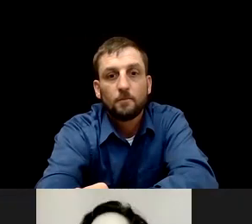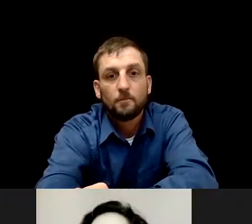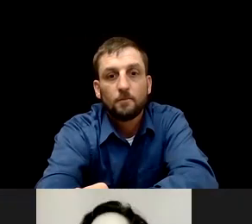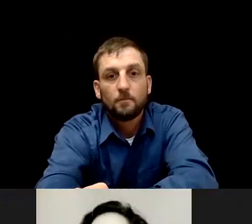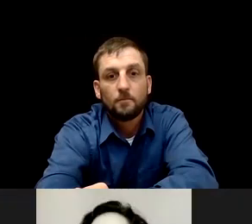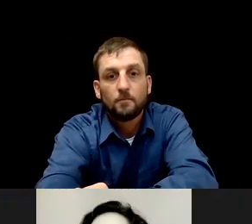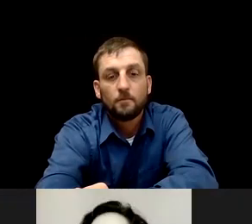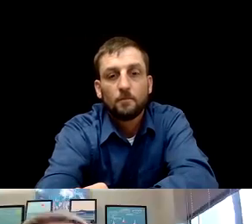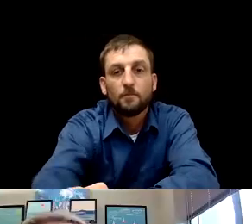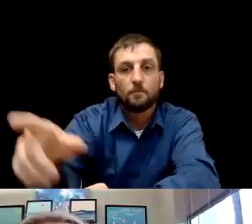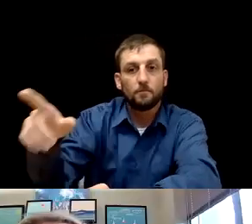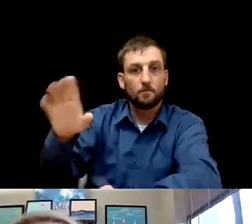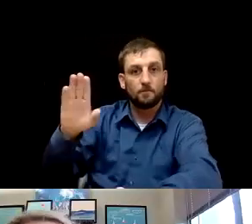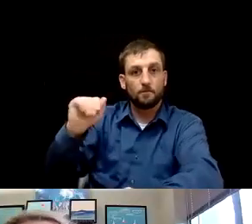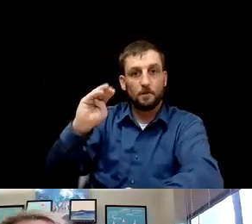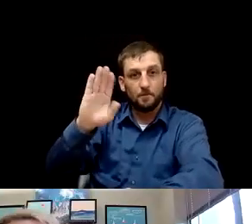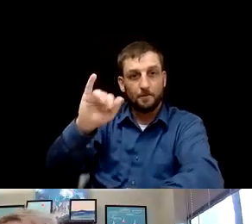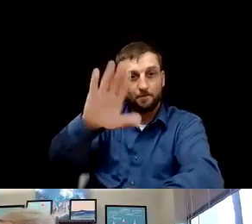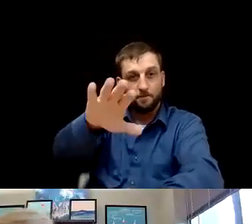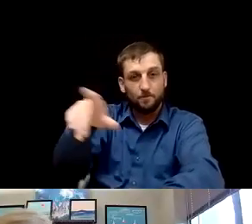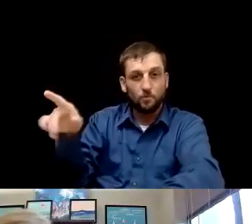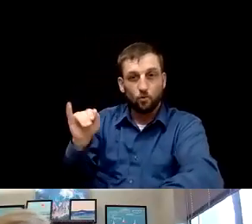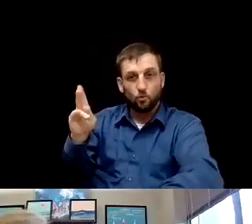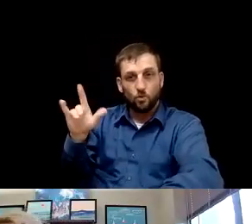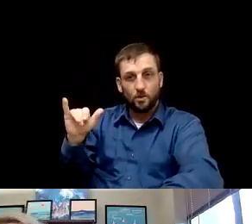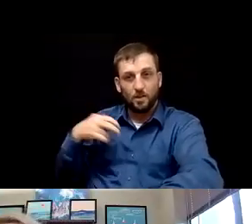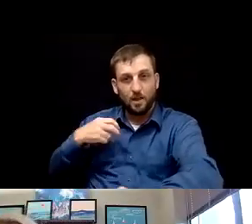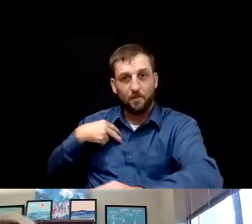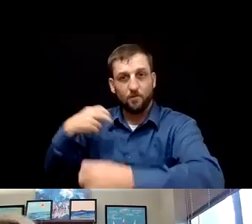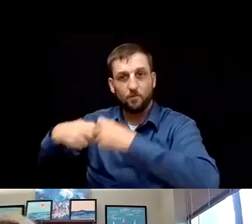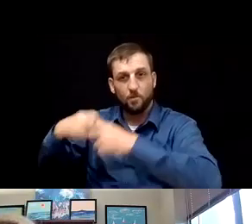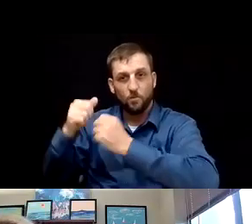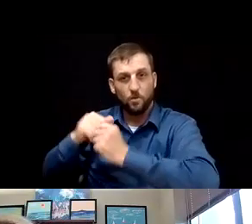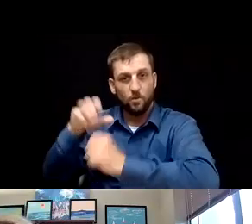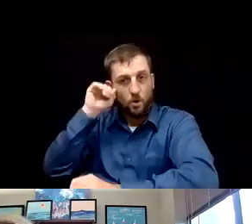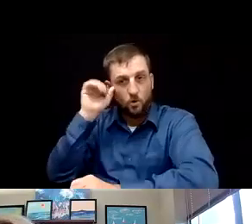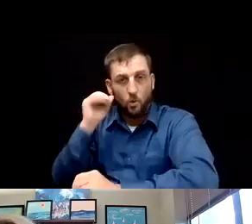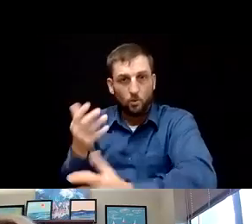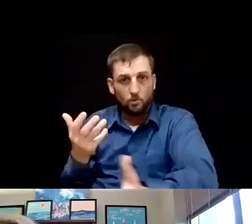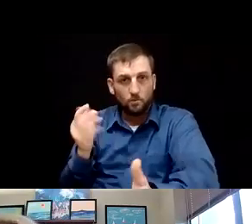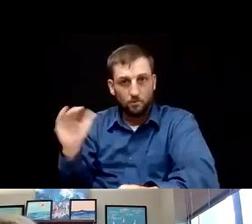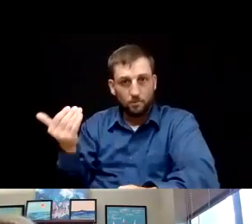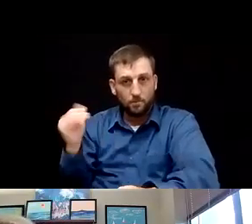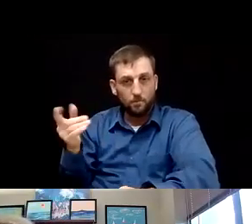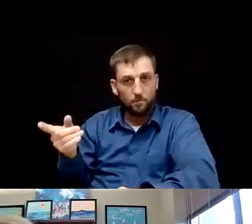Bambi, Julie mentioned that she had some issues with the audio. Maybe, oh, there she is.